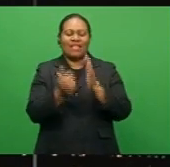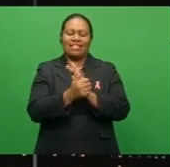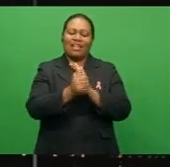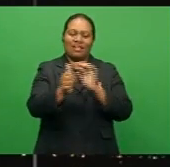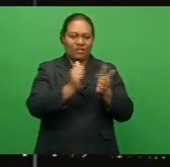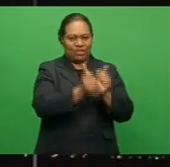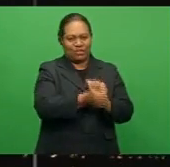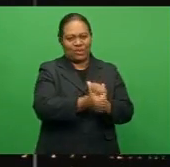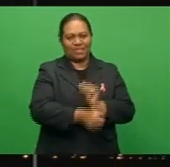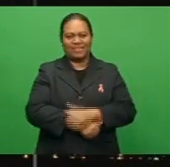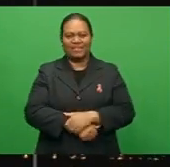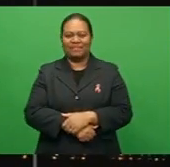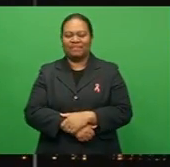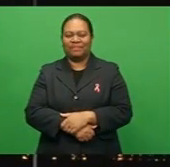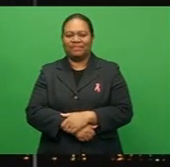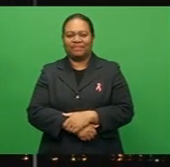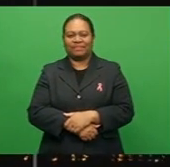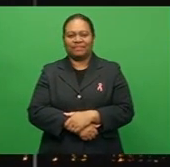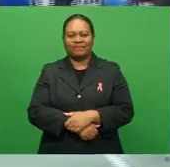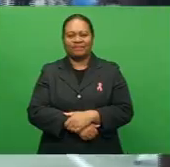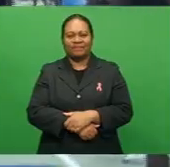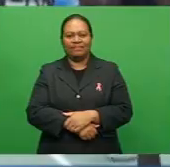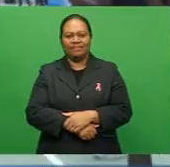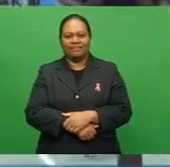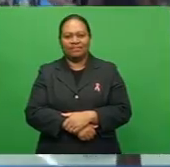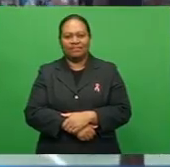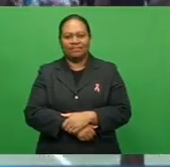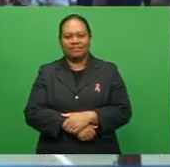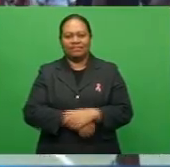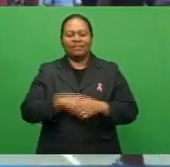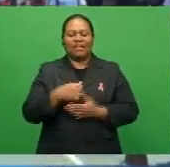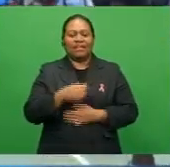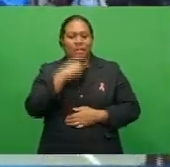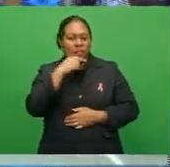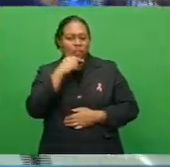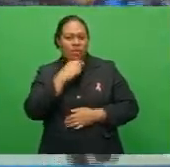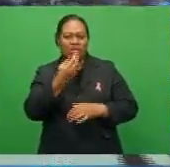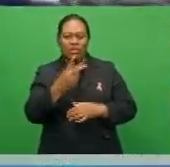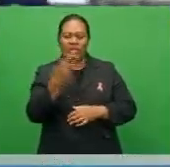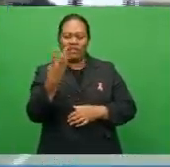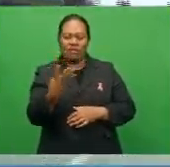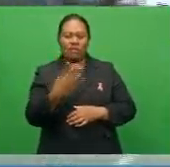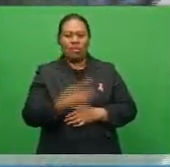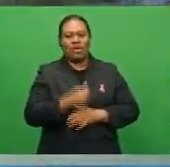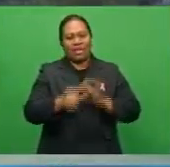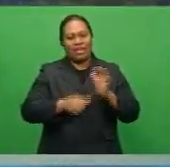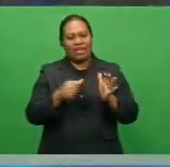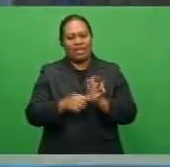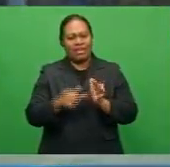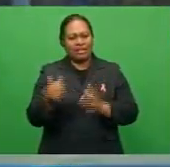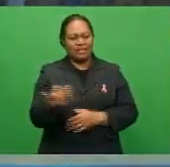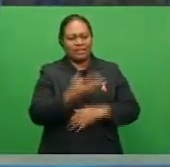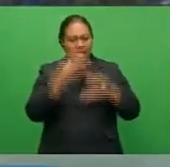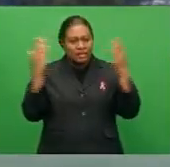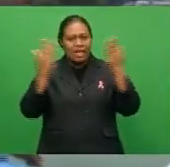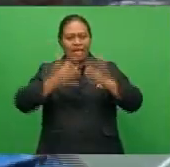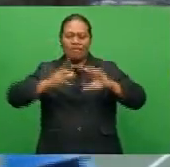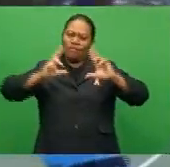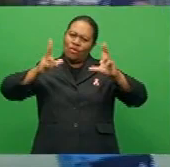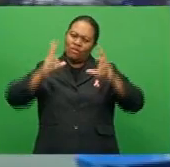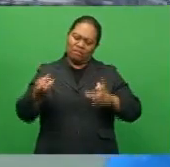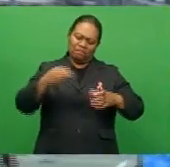and Lambasa are seen as tournament favorites, hosts Suva and Rewa will be out to give them a good run. The girls have been training really hard. They were in